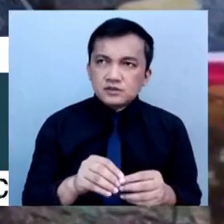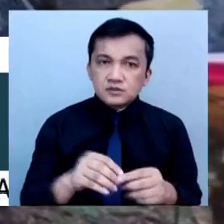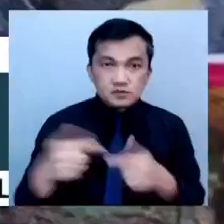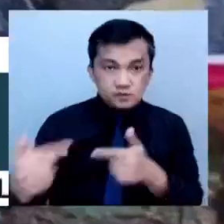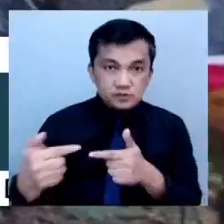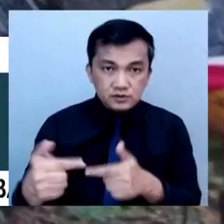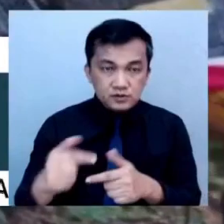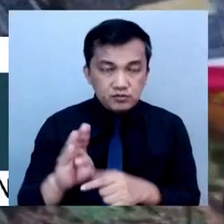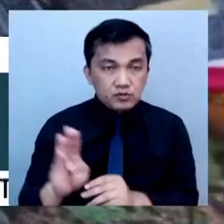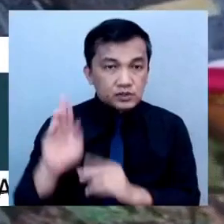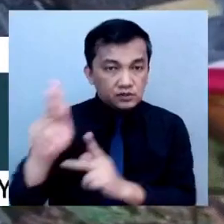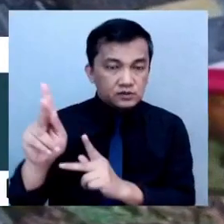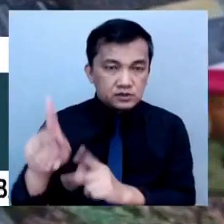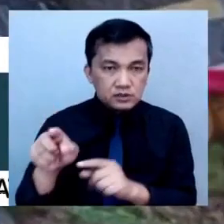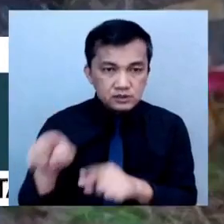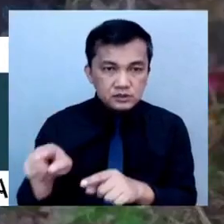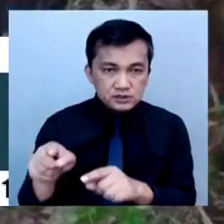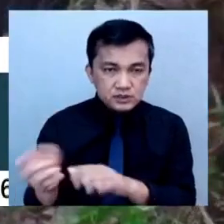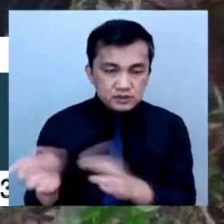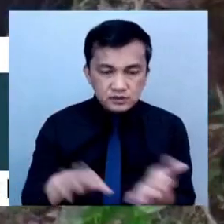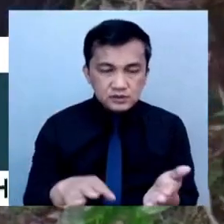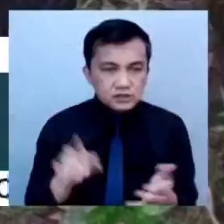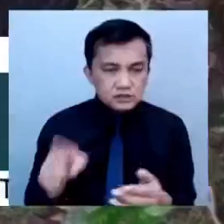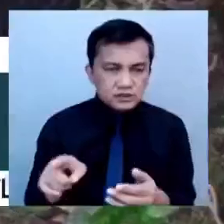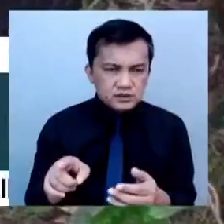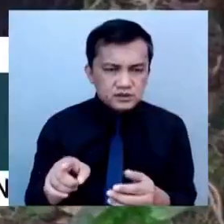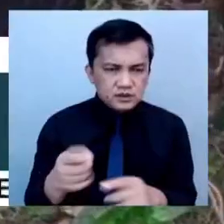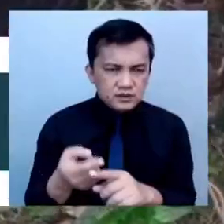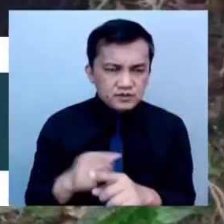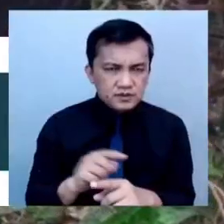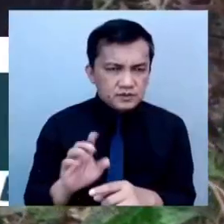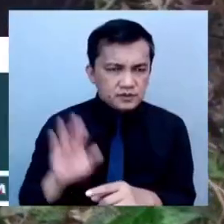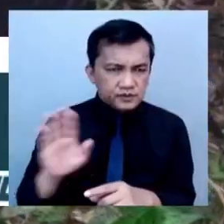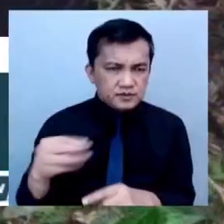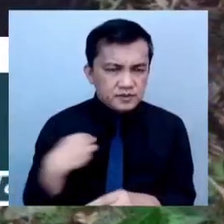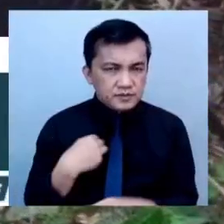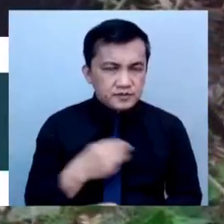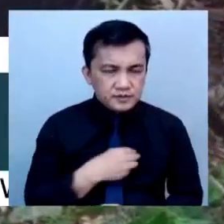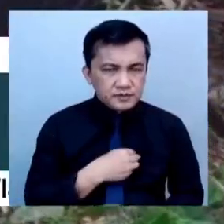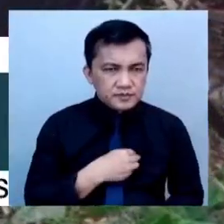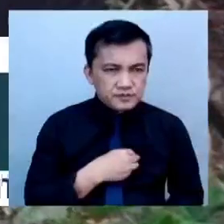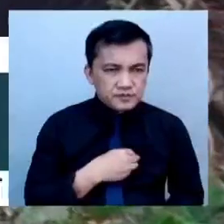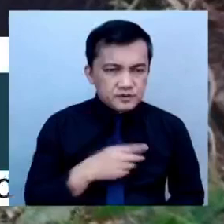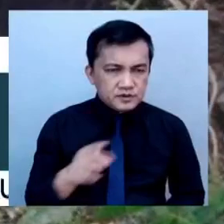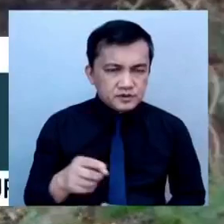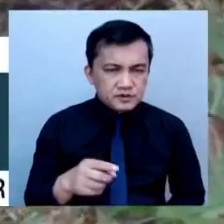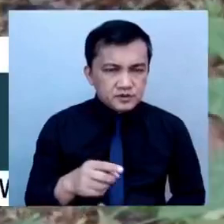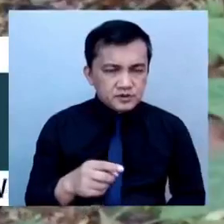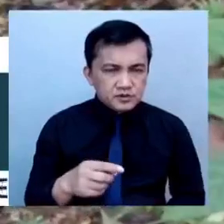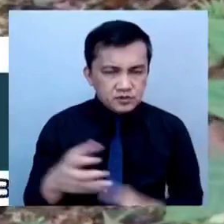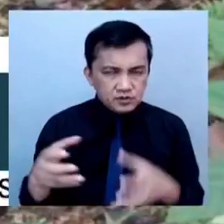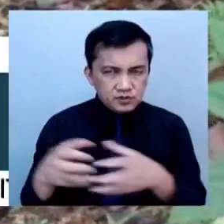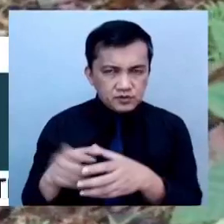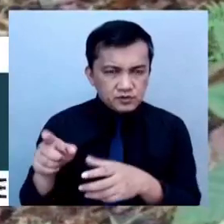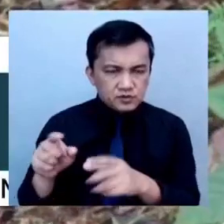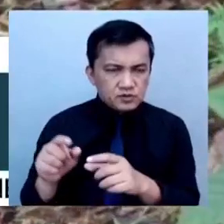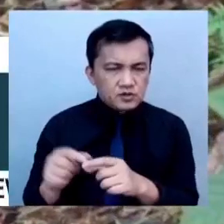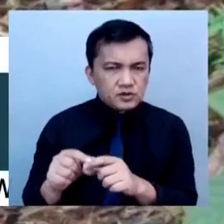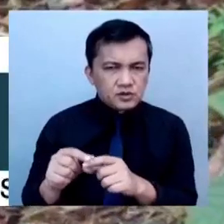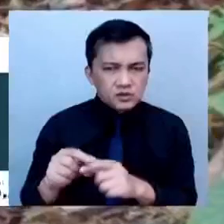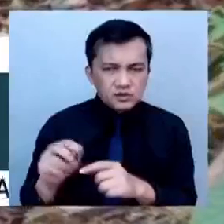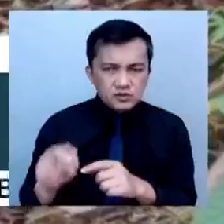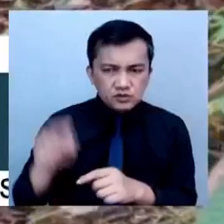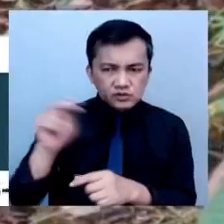that the casualties there could be coming from the members of this Subregional Committee 2 of the North